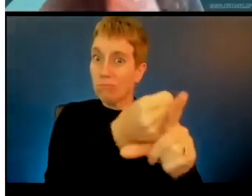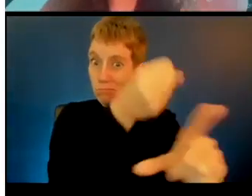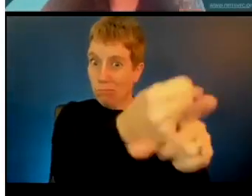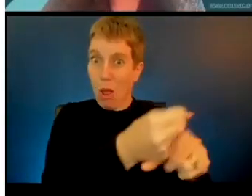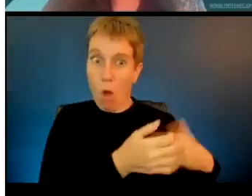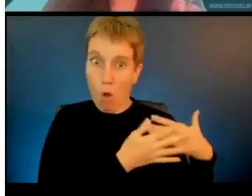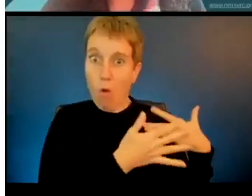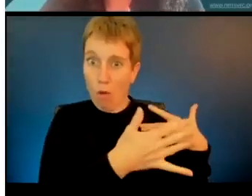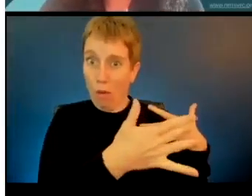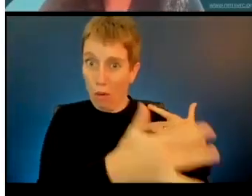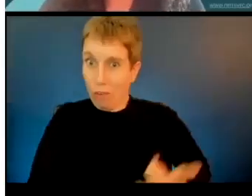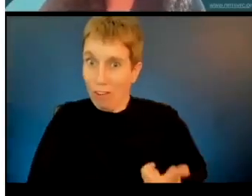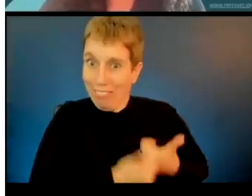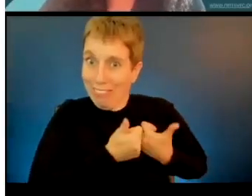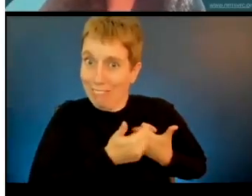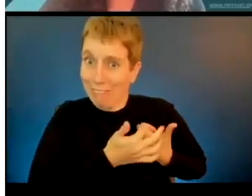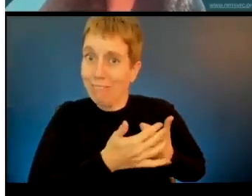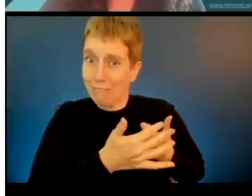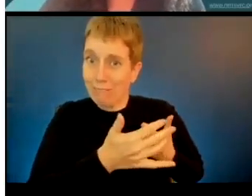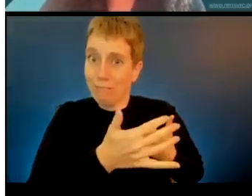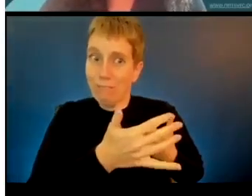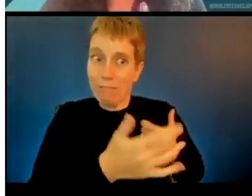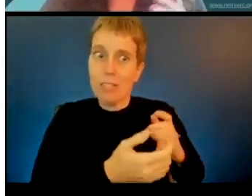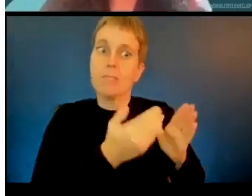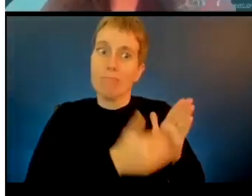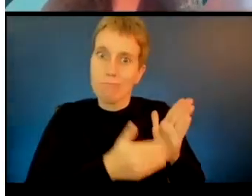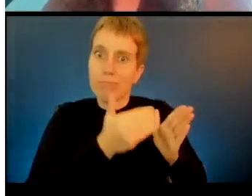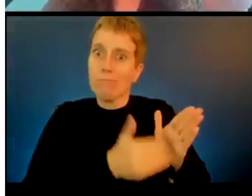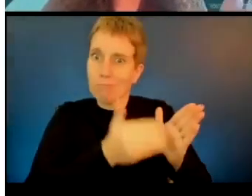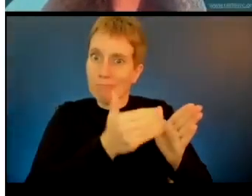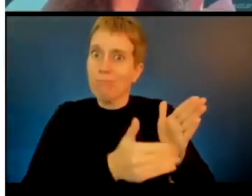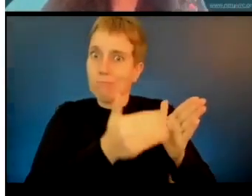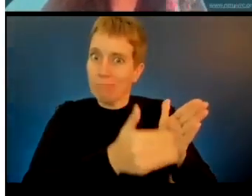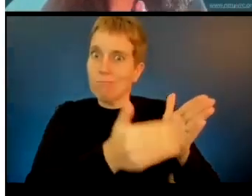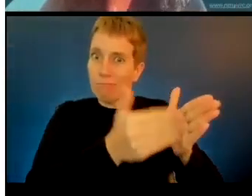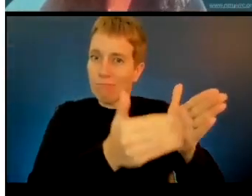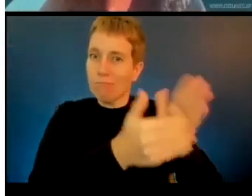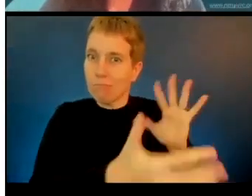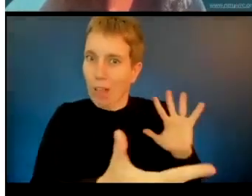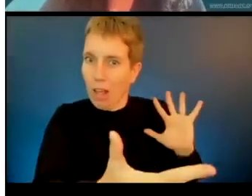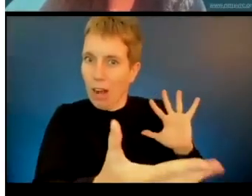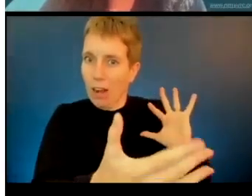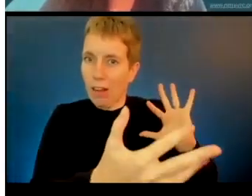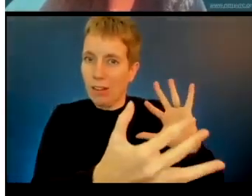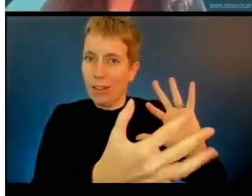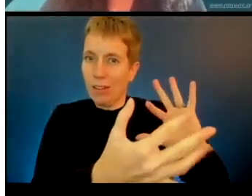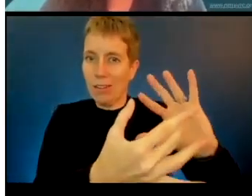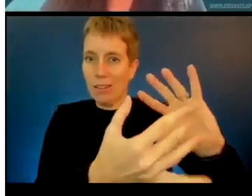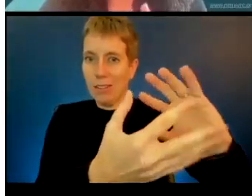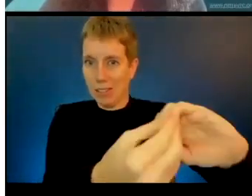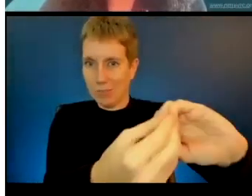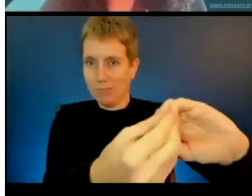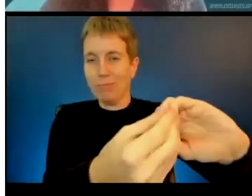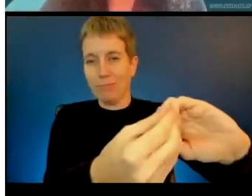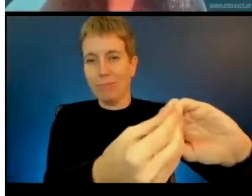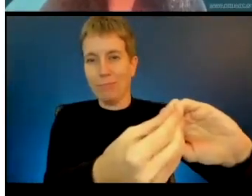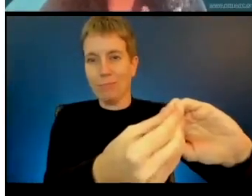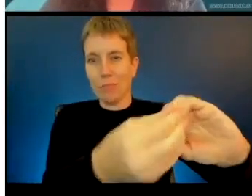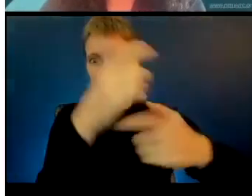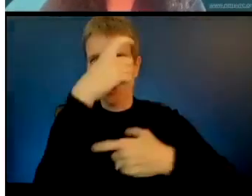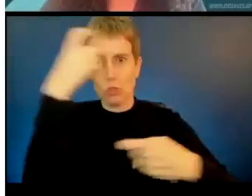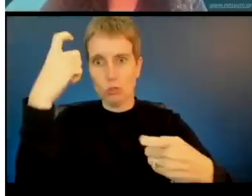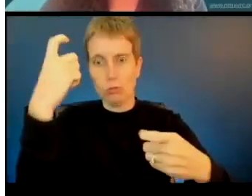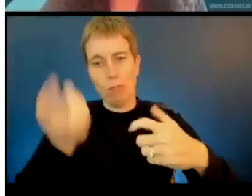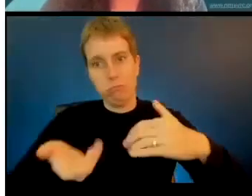events or potentially traumatic events over the course of my life, and they have a cumulative impact on itself. So if